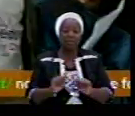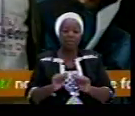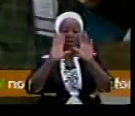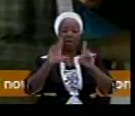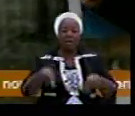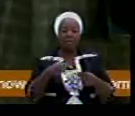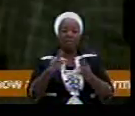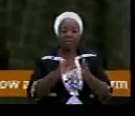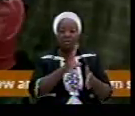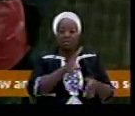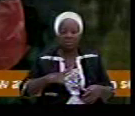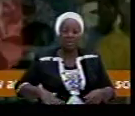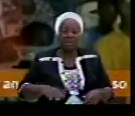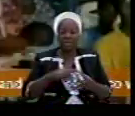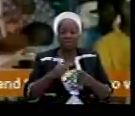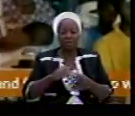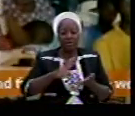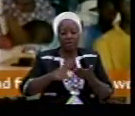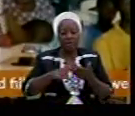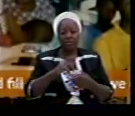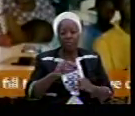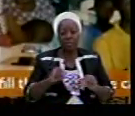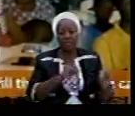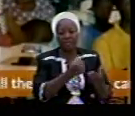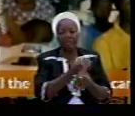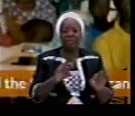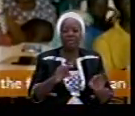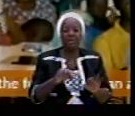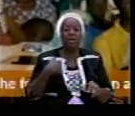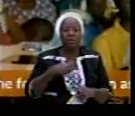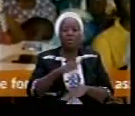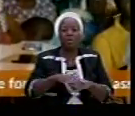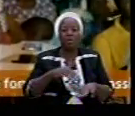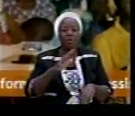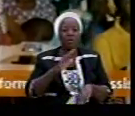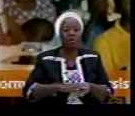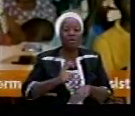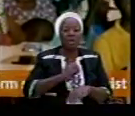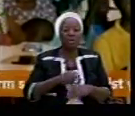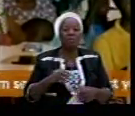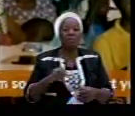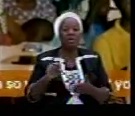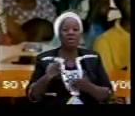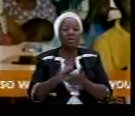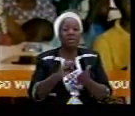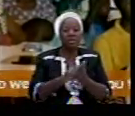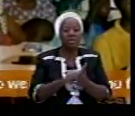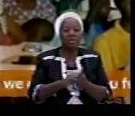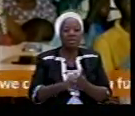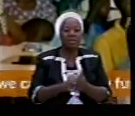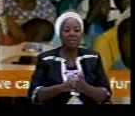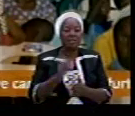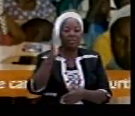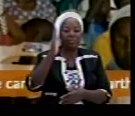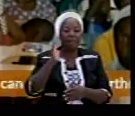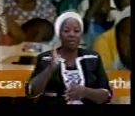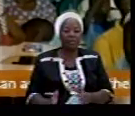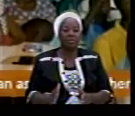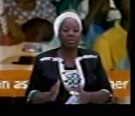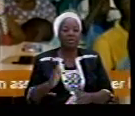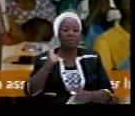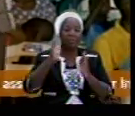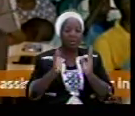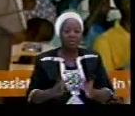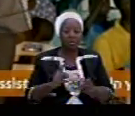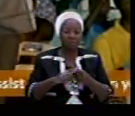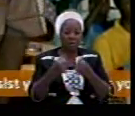forgiven, you're set free. We'll call on our state pastor to help us now with the